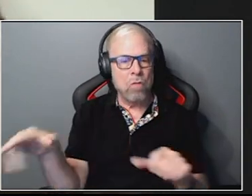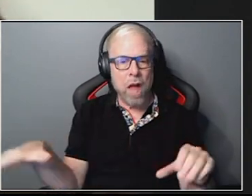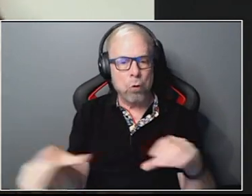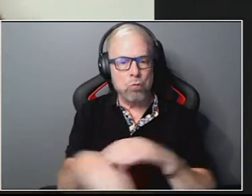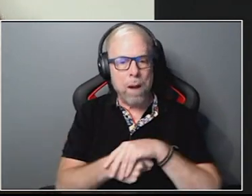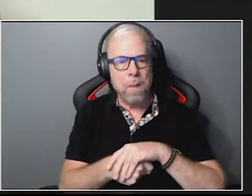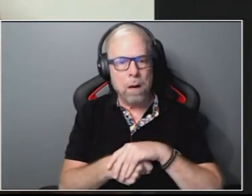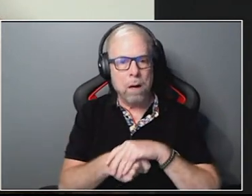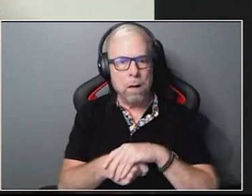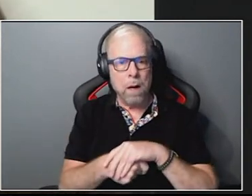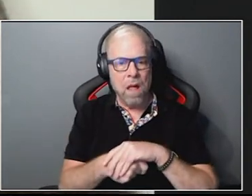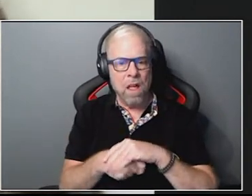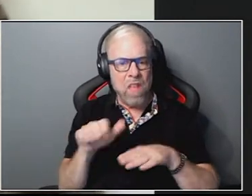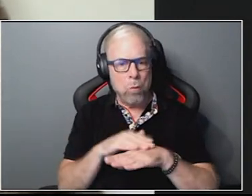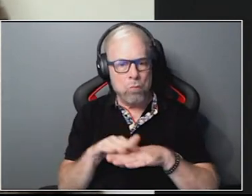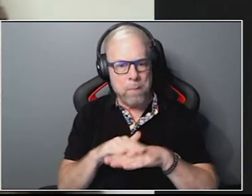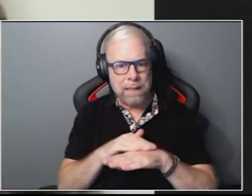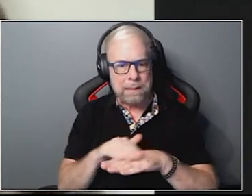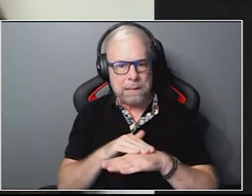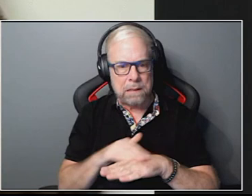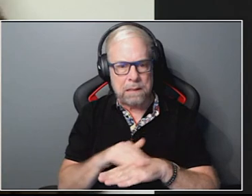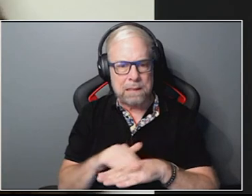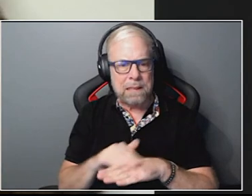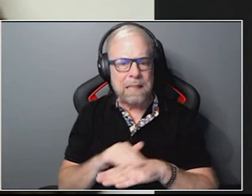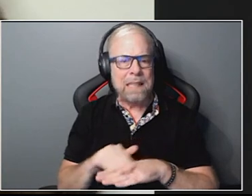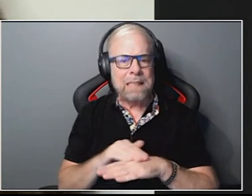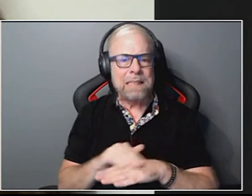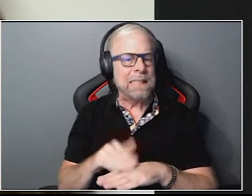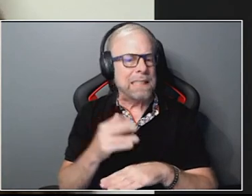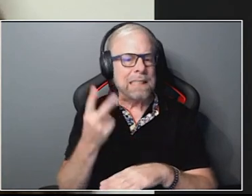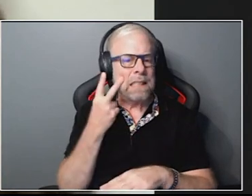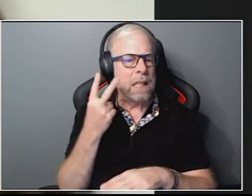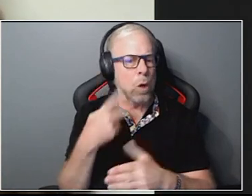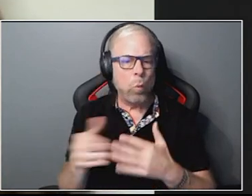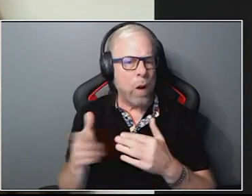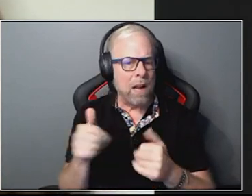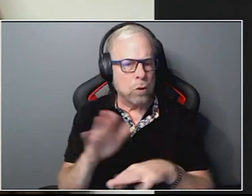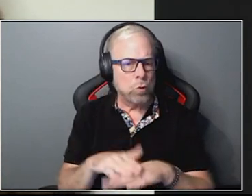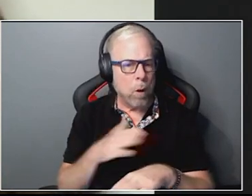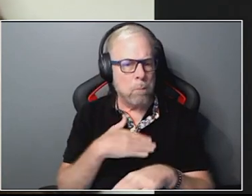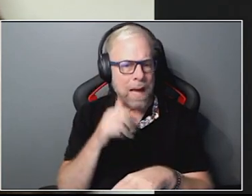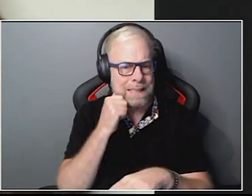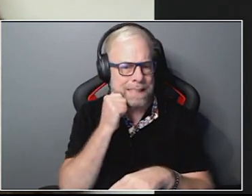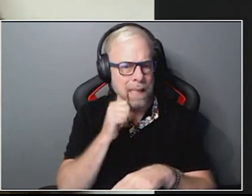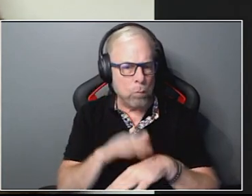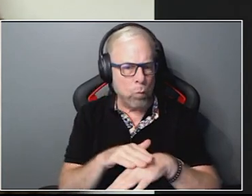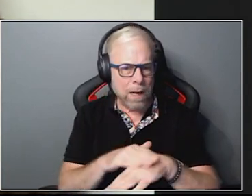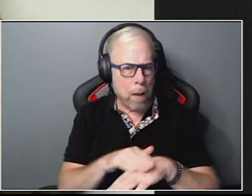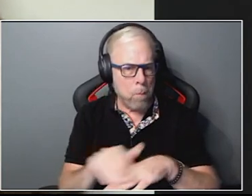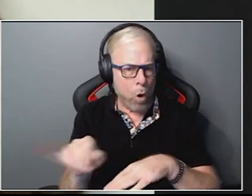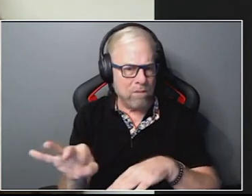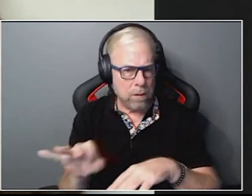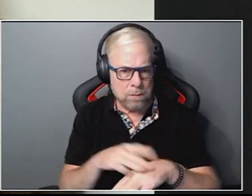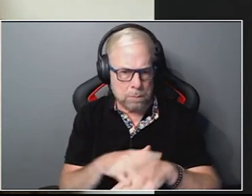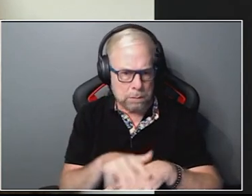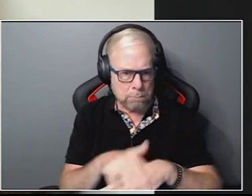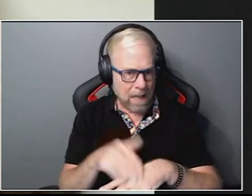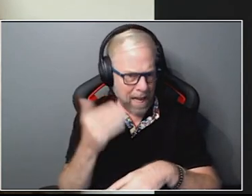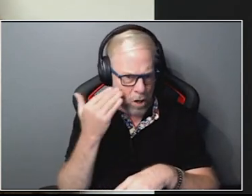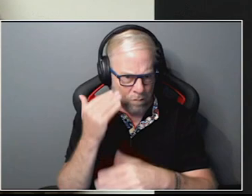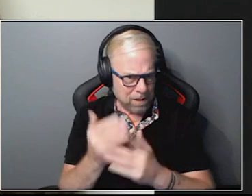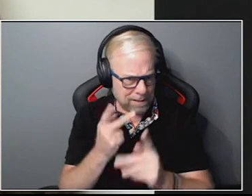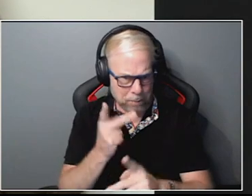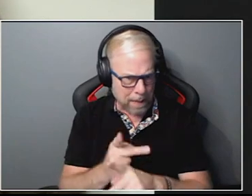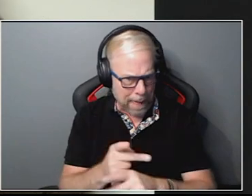they rub it, trying to see if whatever's on my skin is going to come off. I don't know if they thought it was some kind of pain